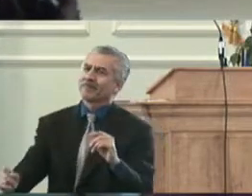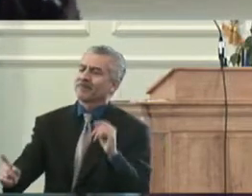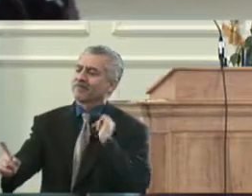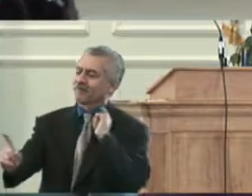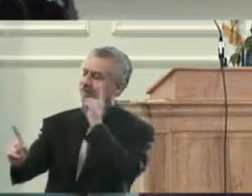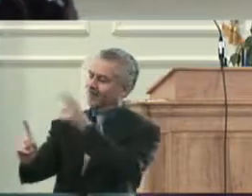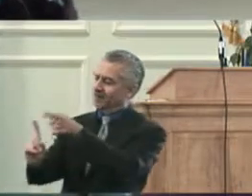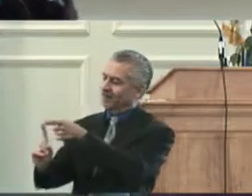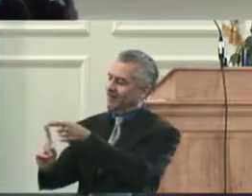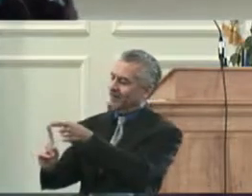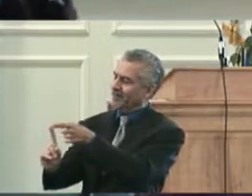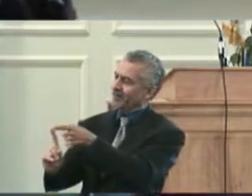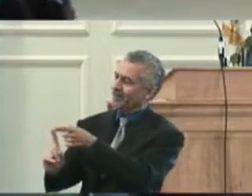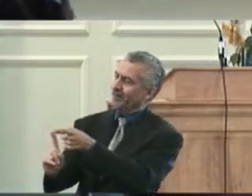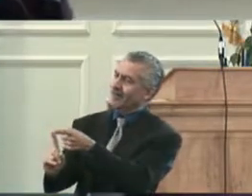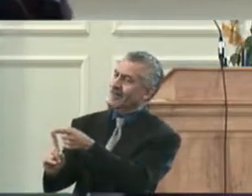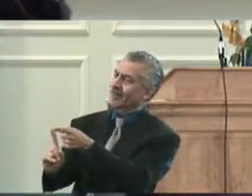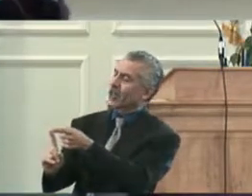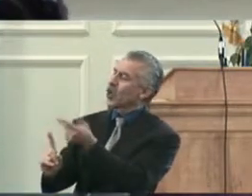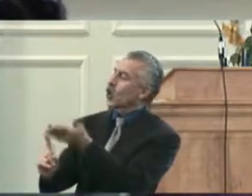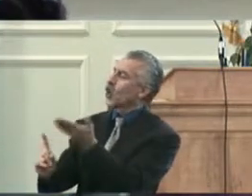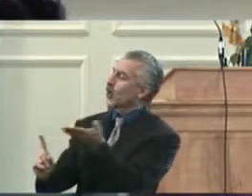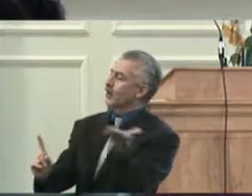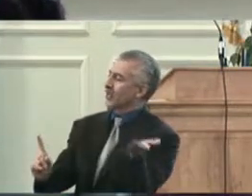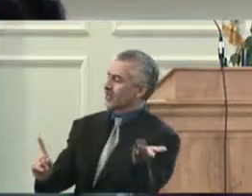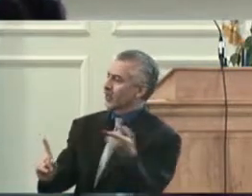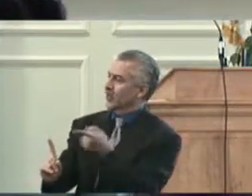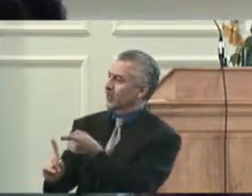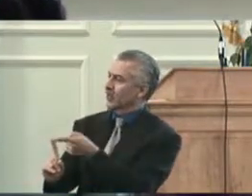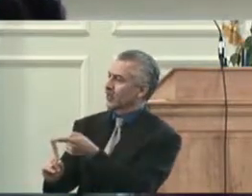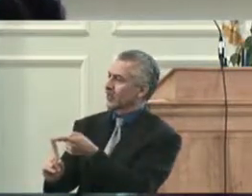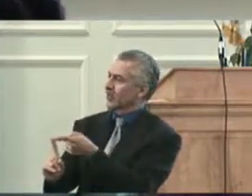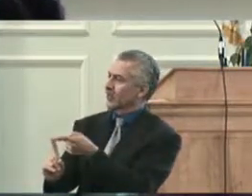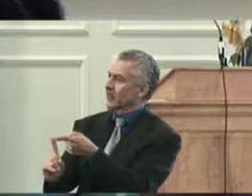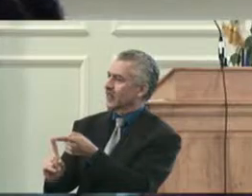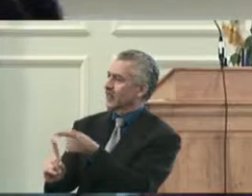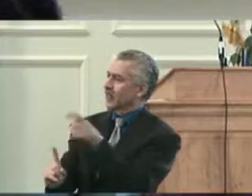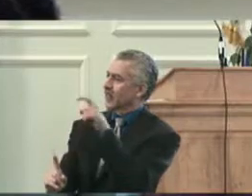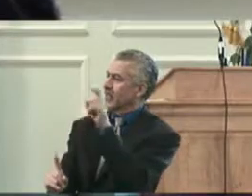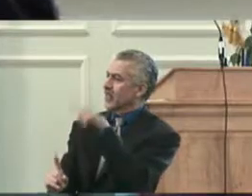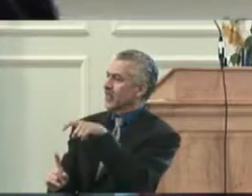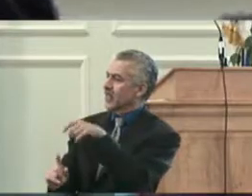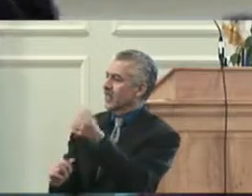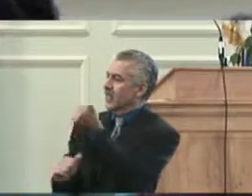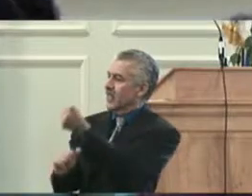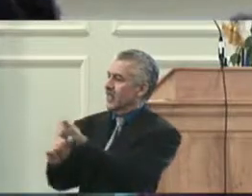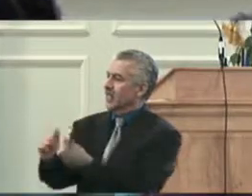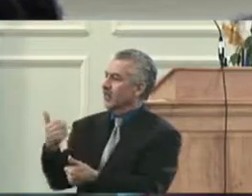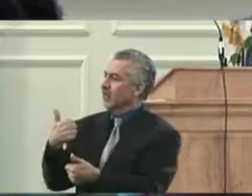Yes. All of these creatures in the pond need each other.